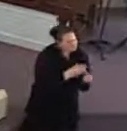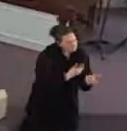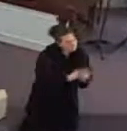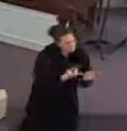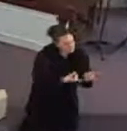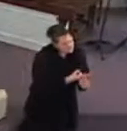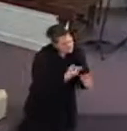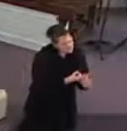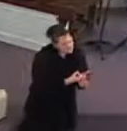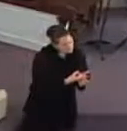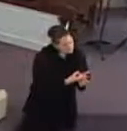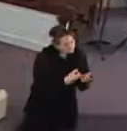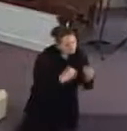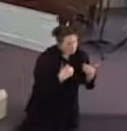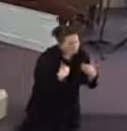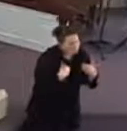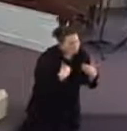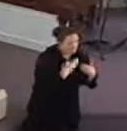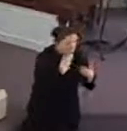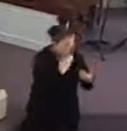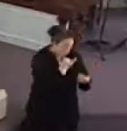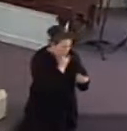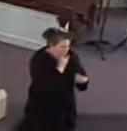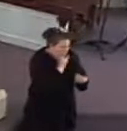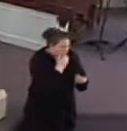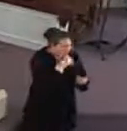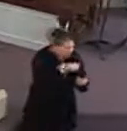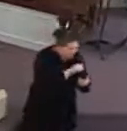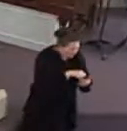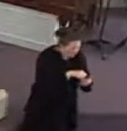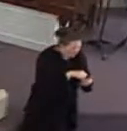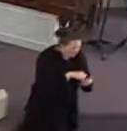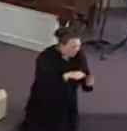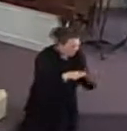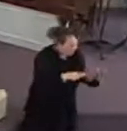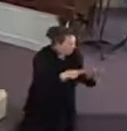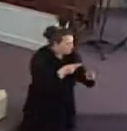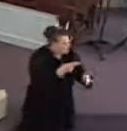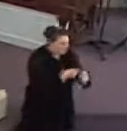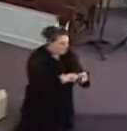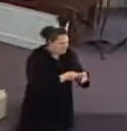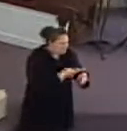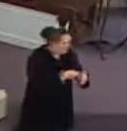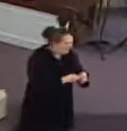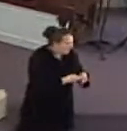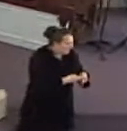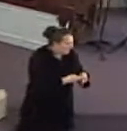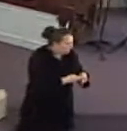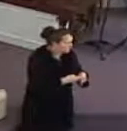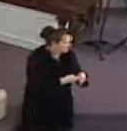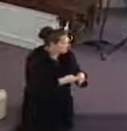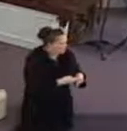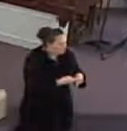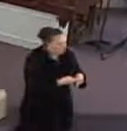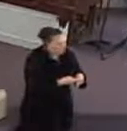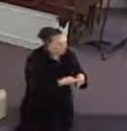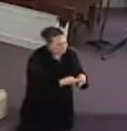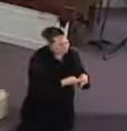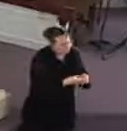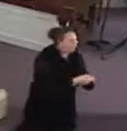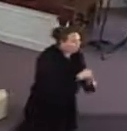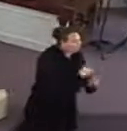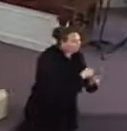and maybe have been. Or when our names have been dragged through the mud without a cause, or we feel like we deserve the benefit of